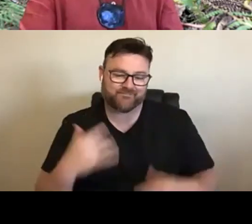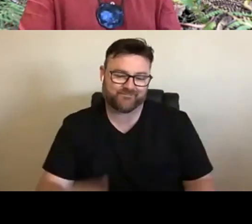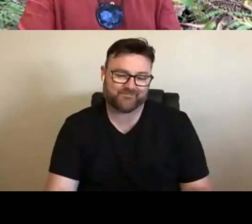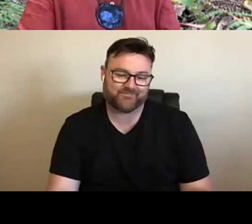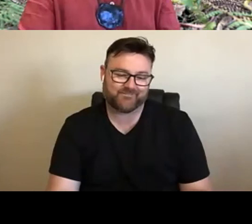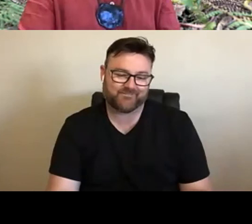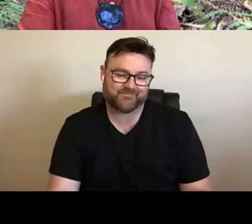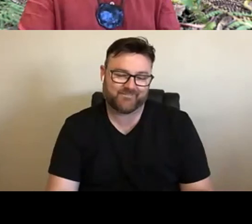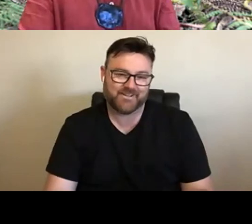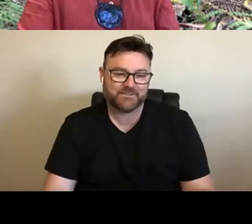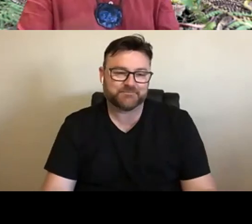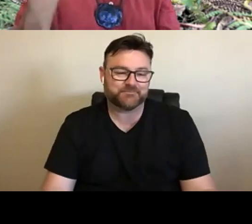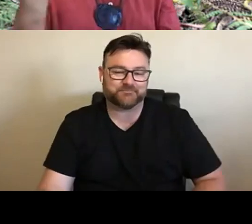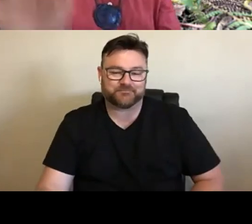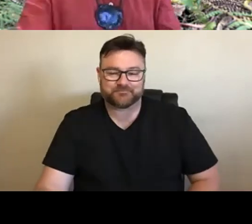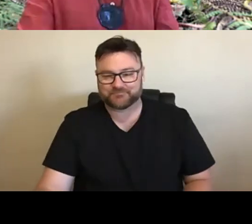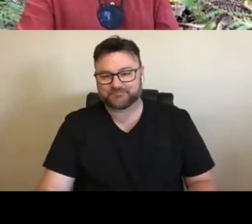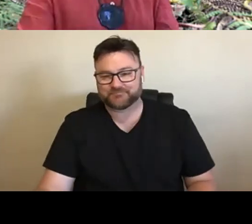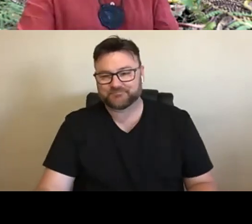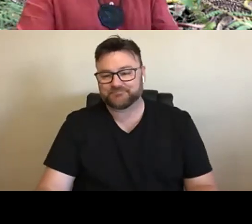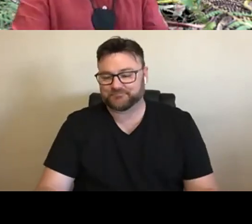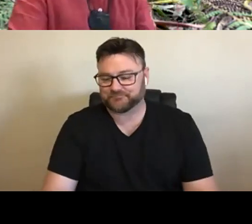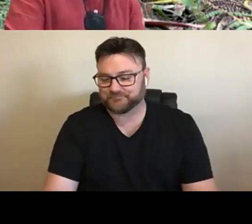You Thanks, too. Alana. Thanks, everyone. Thanks, Lana. Thanks, Ray.